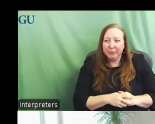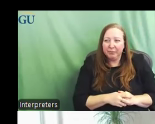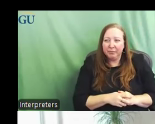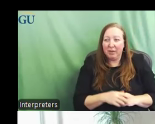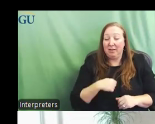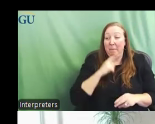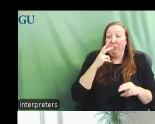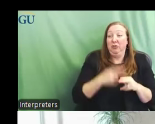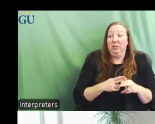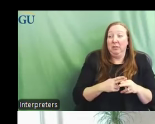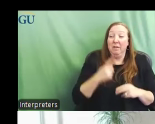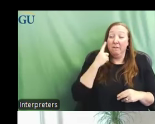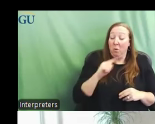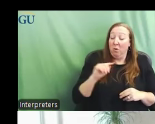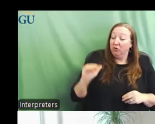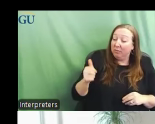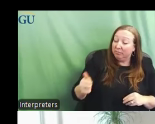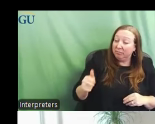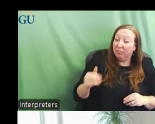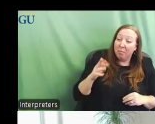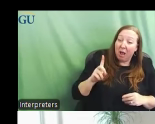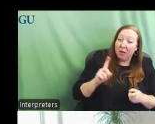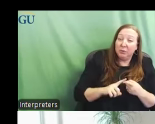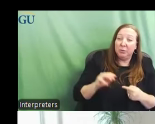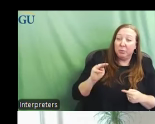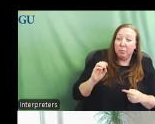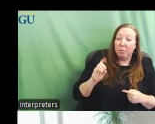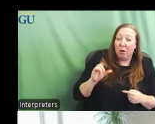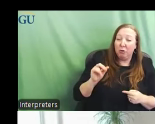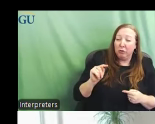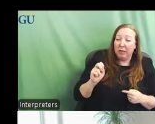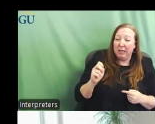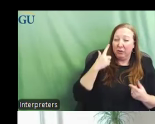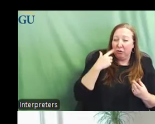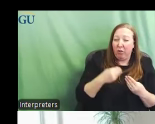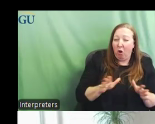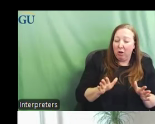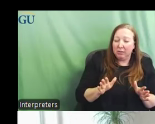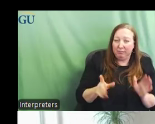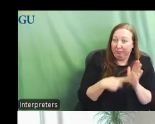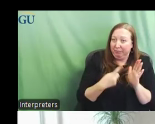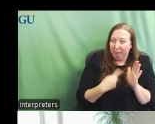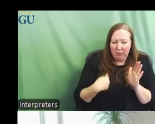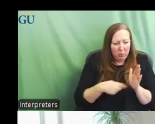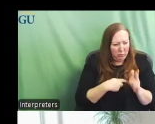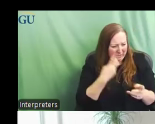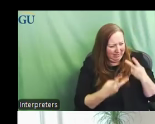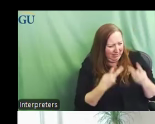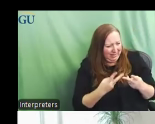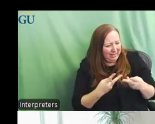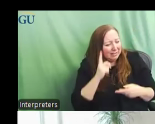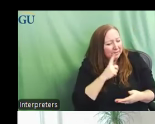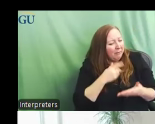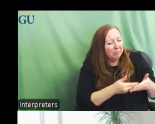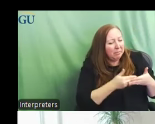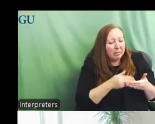for a child who may have a mild to moderate or a moderate to severe hearing loss, we may see some early vocal behavior that looks